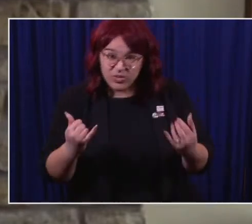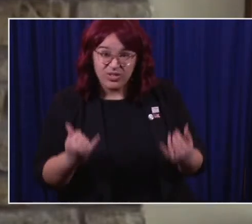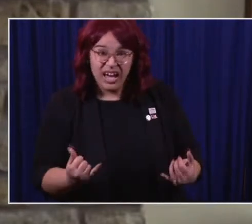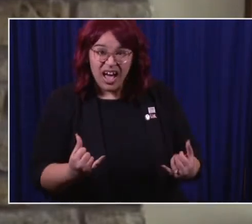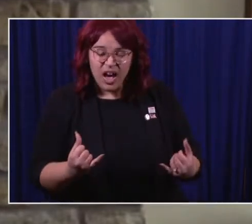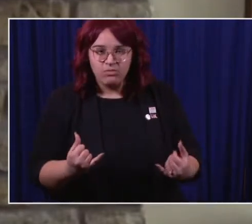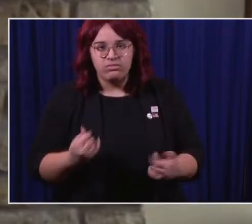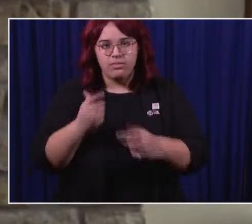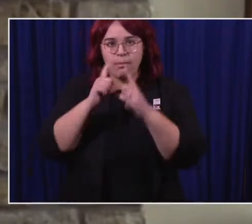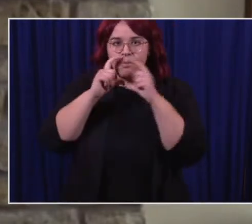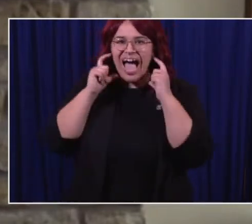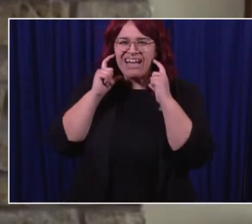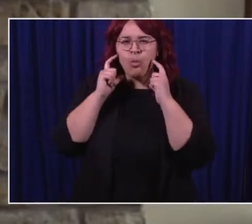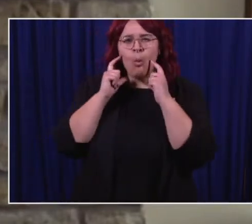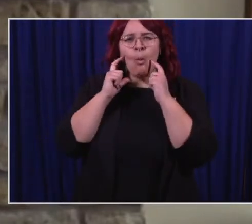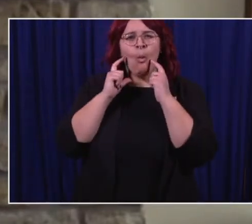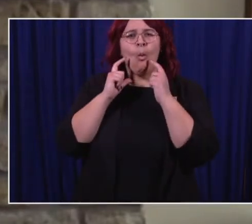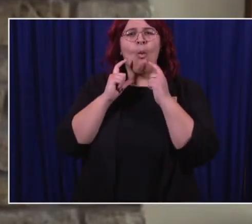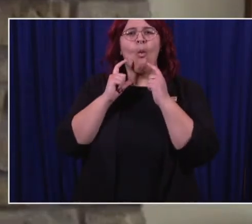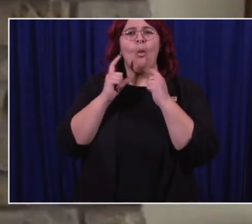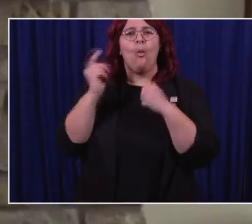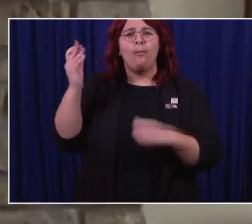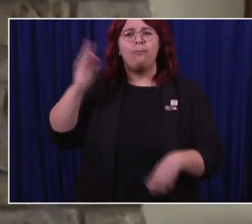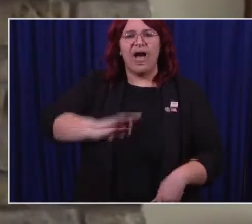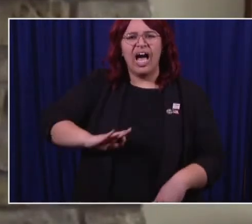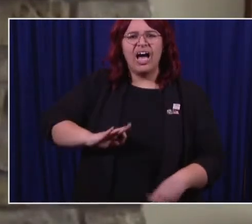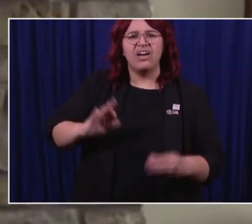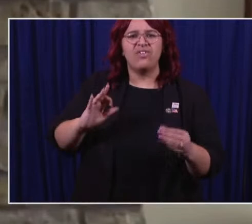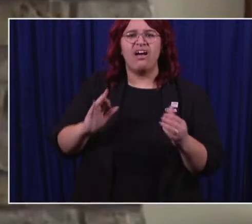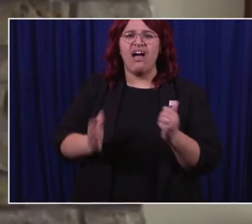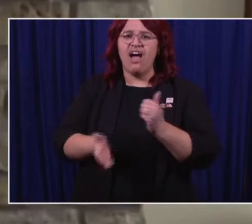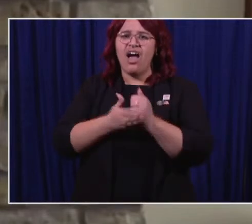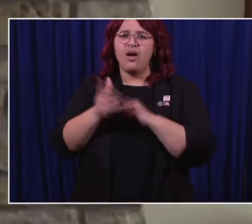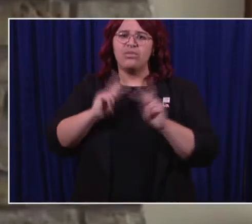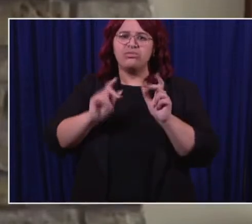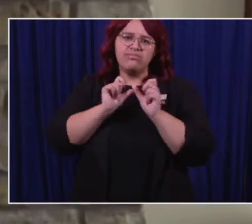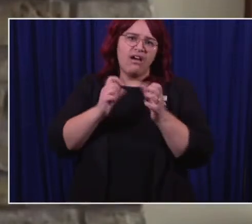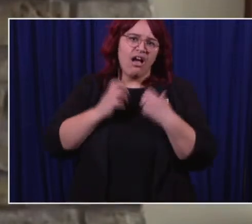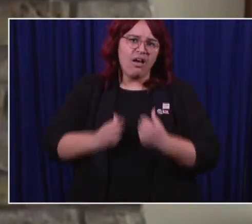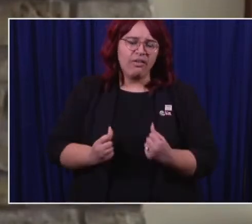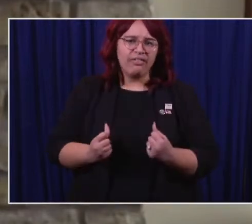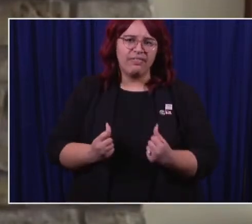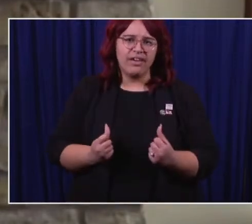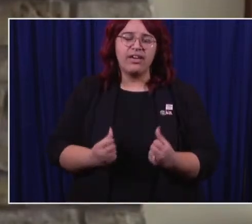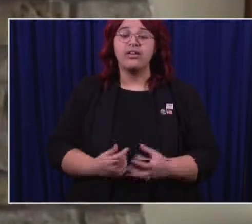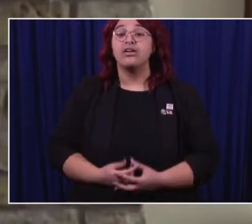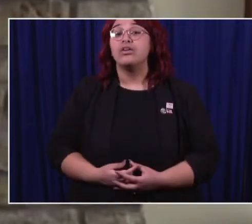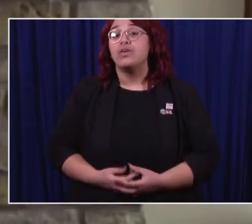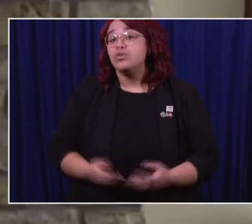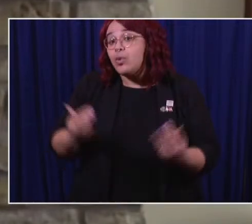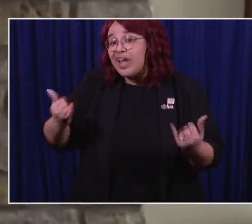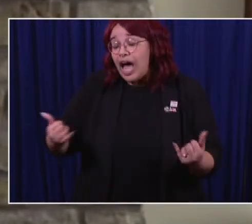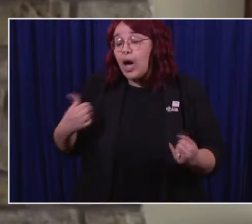will be able to do this summer, we can tell them, we think that you can do this and this and